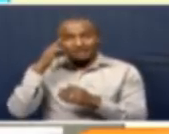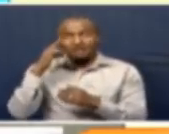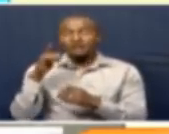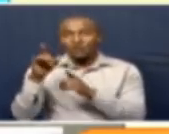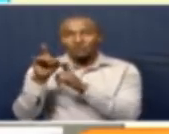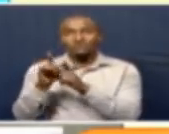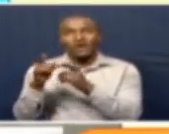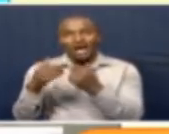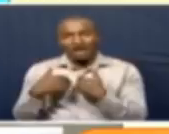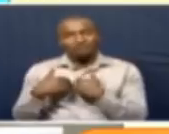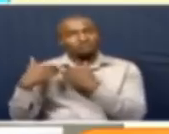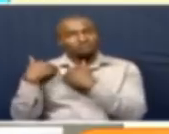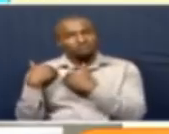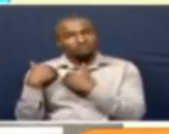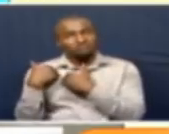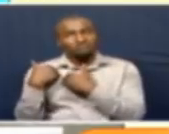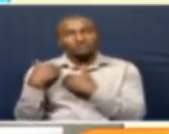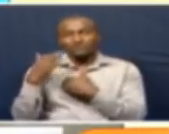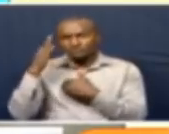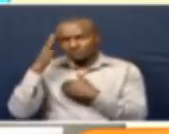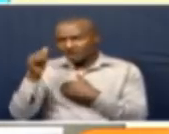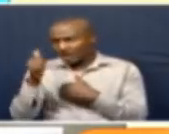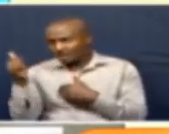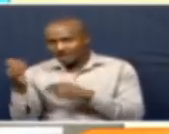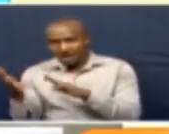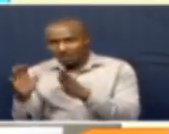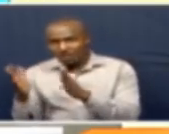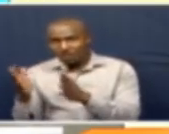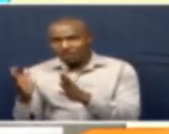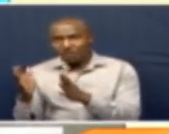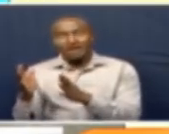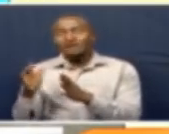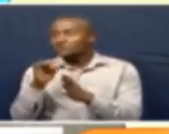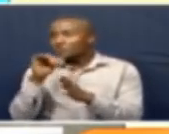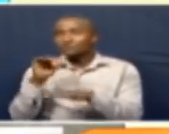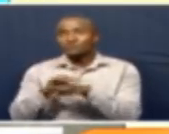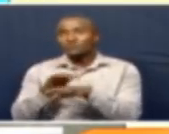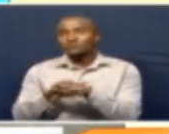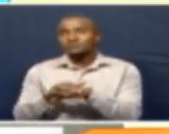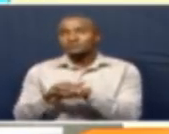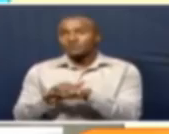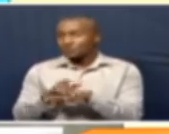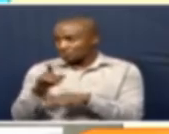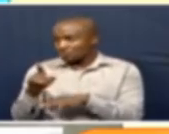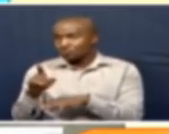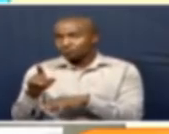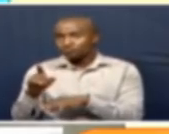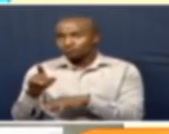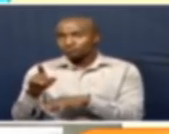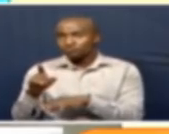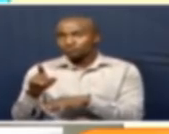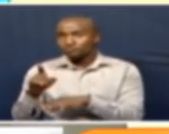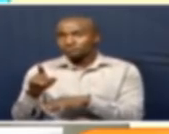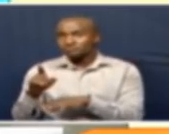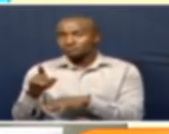obligation to find out how the younger ones are faring. Mm. I think it's not fair that you walk away with huge,